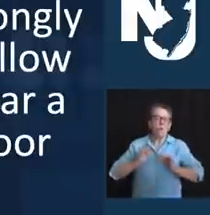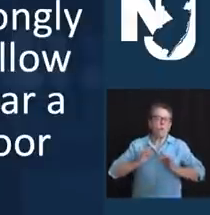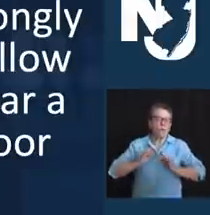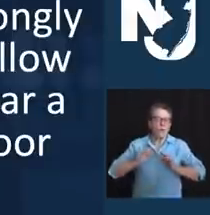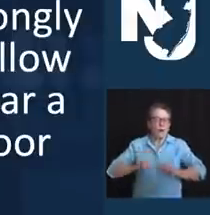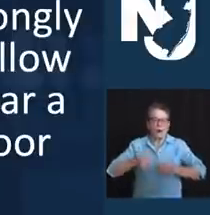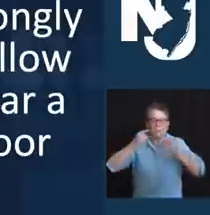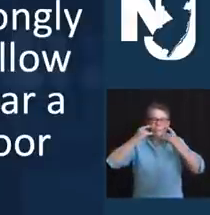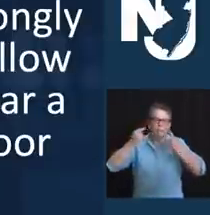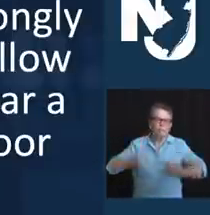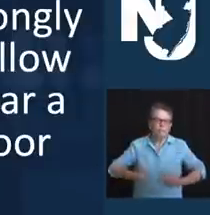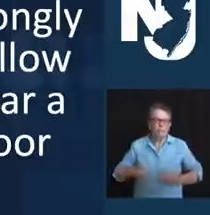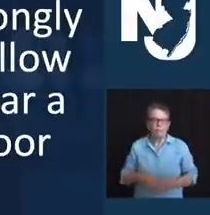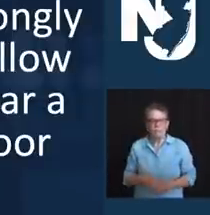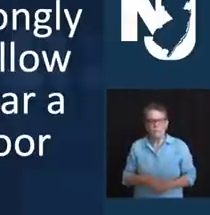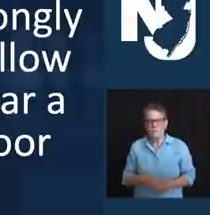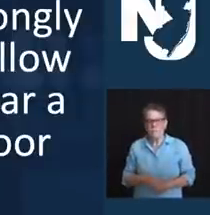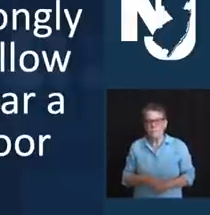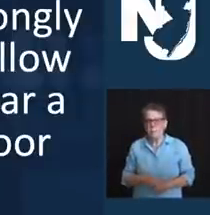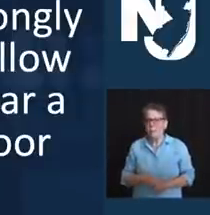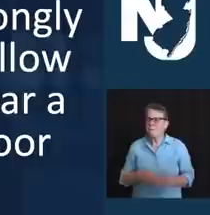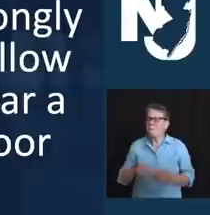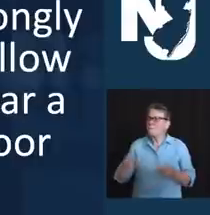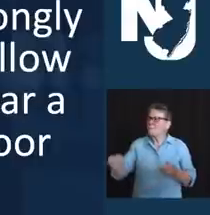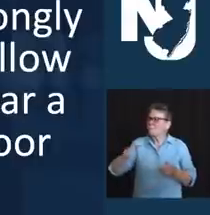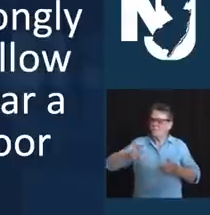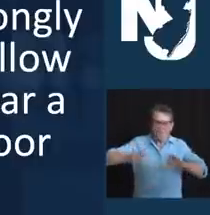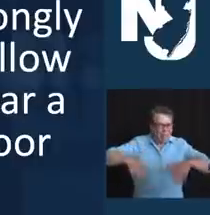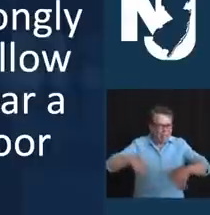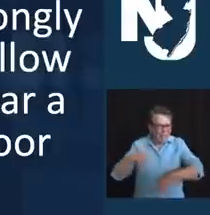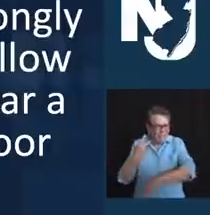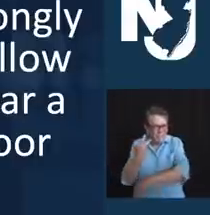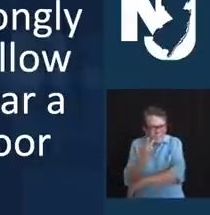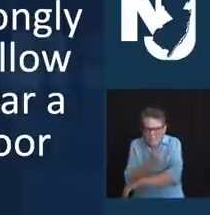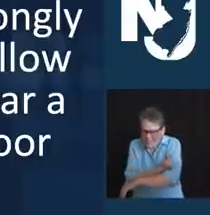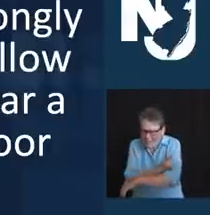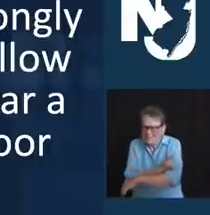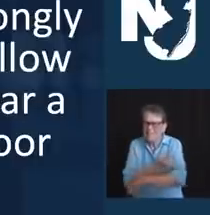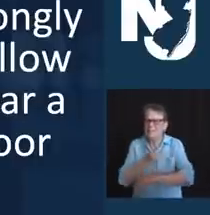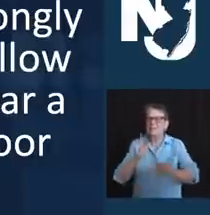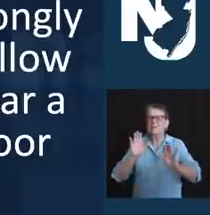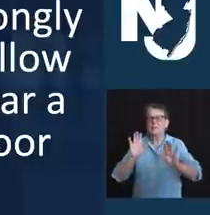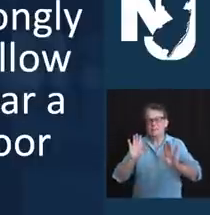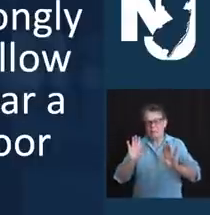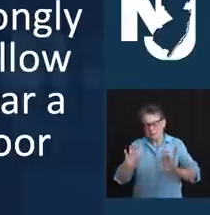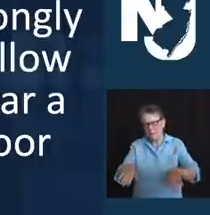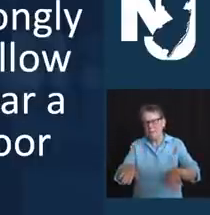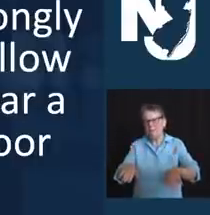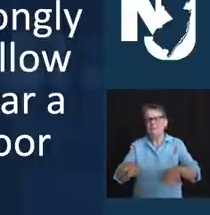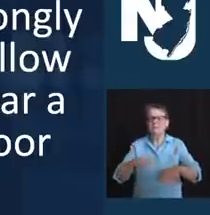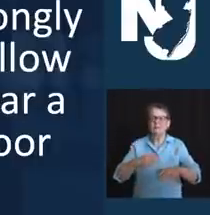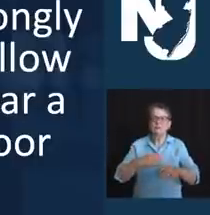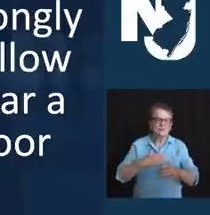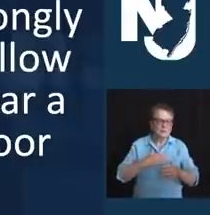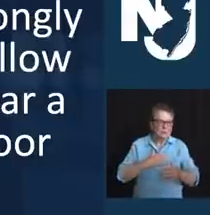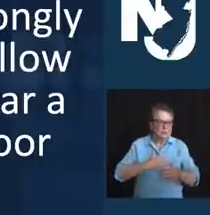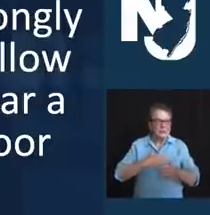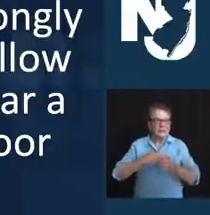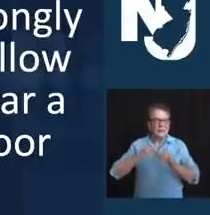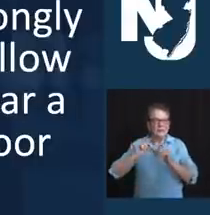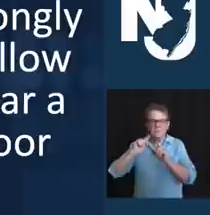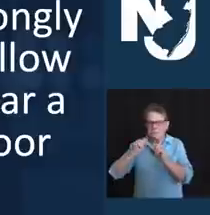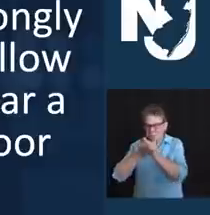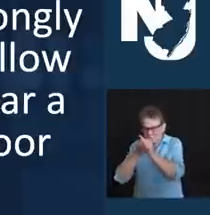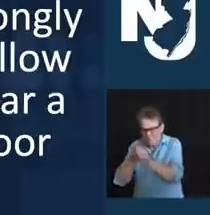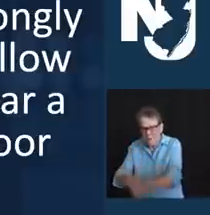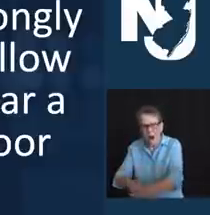to either follow this, first of all, get vaccinated, but if not or until, follow the CDC guidance to wear a face